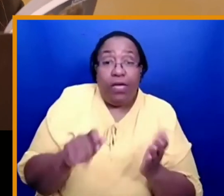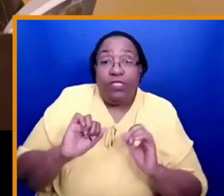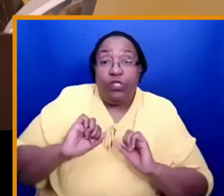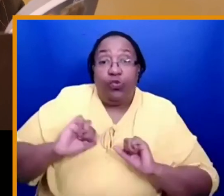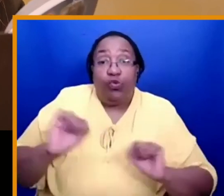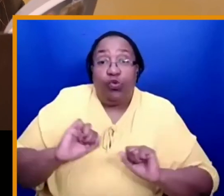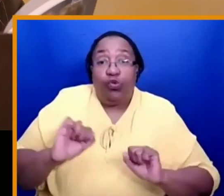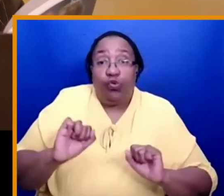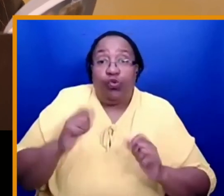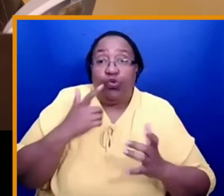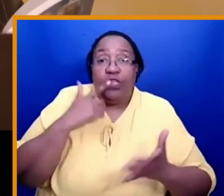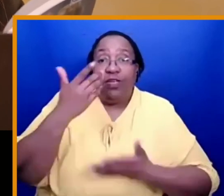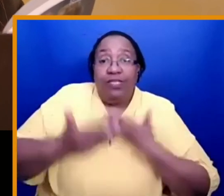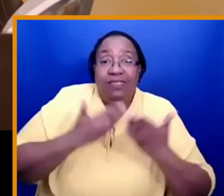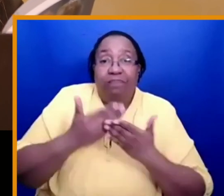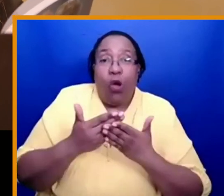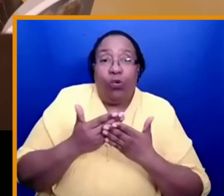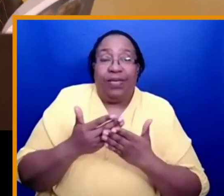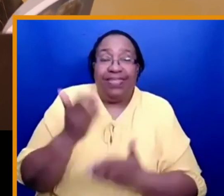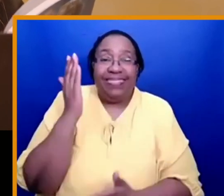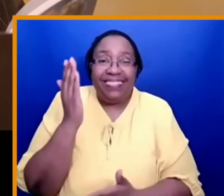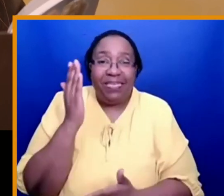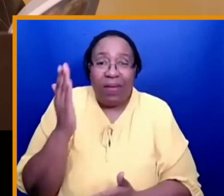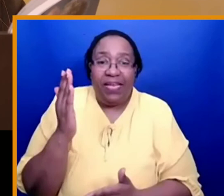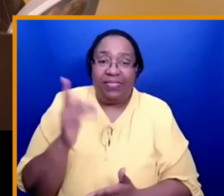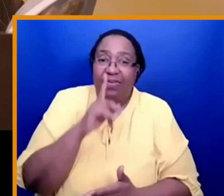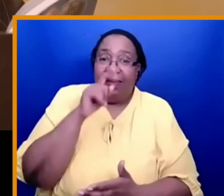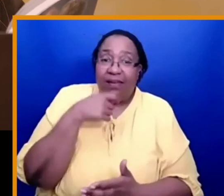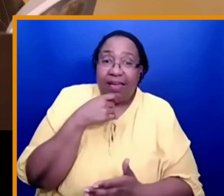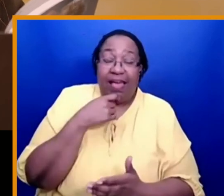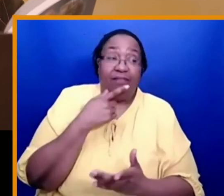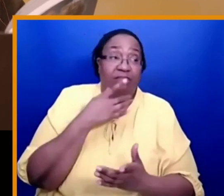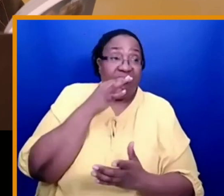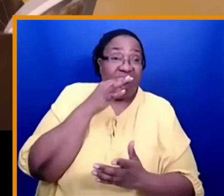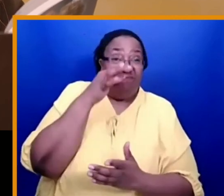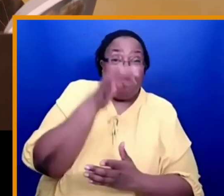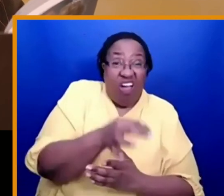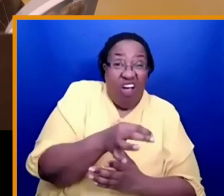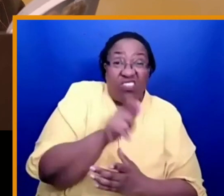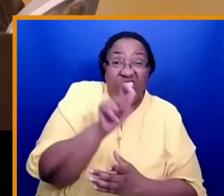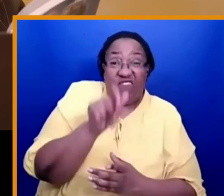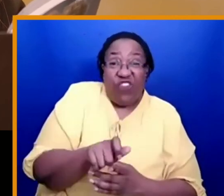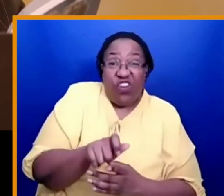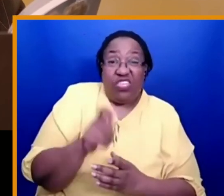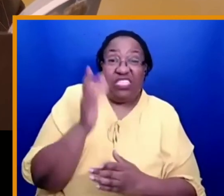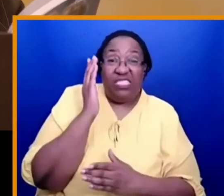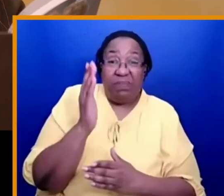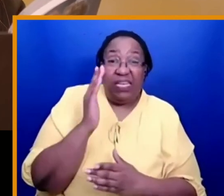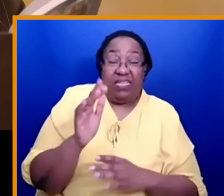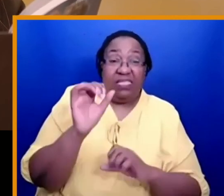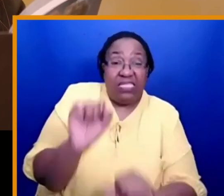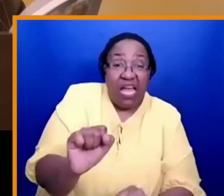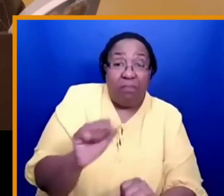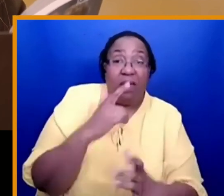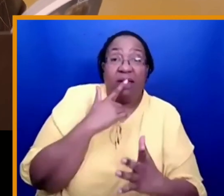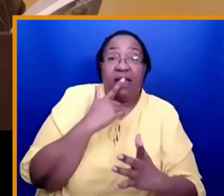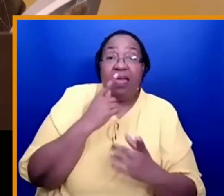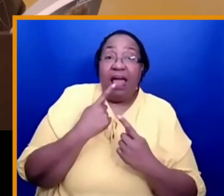may at any time before the chair has asked the first speaker in reply to stand by submit in writing a request to refer the